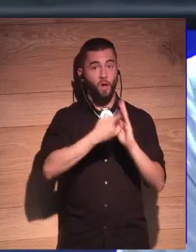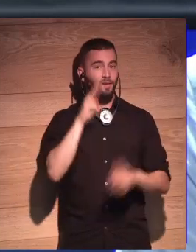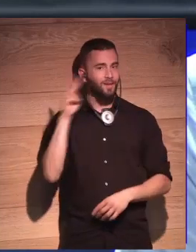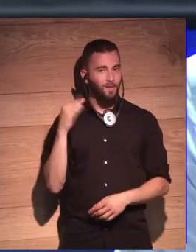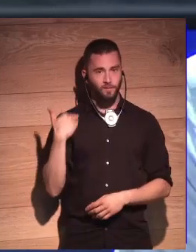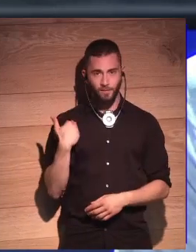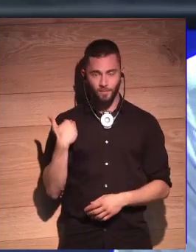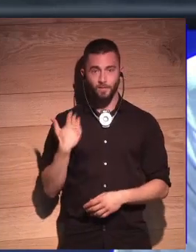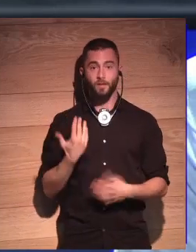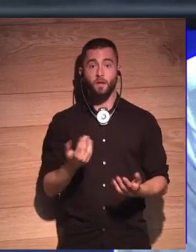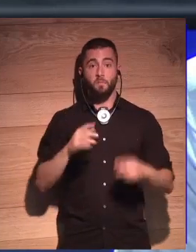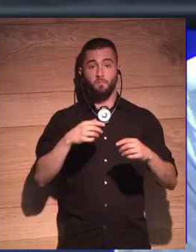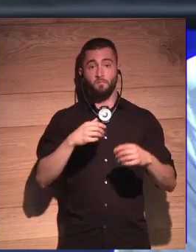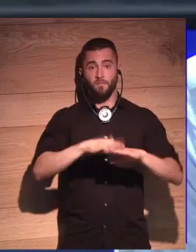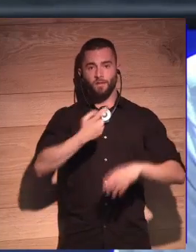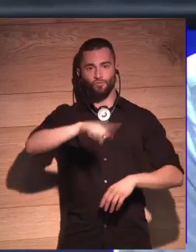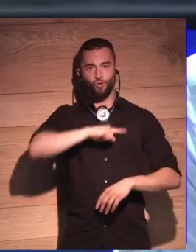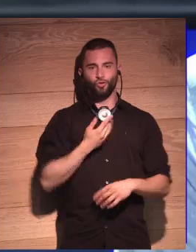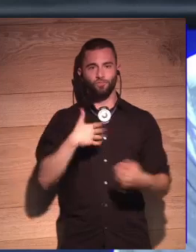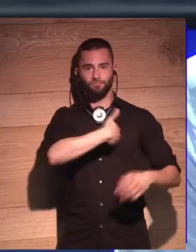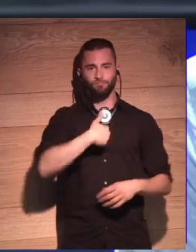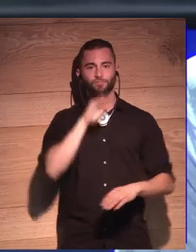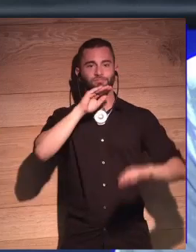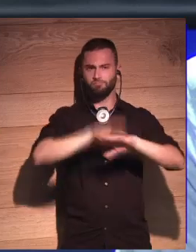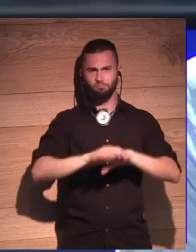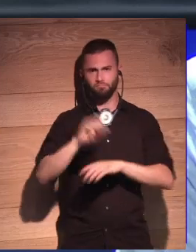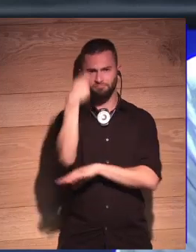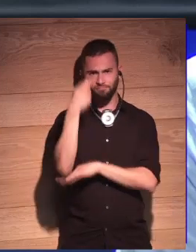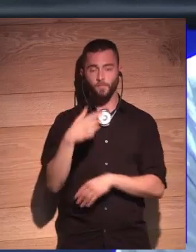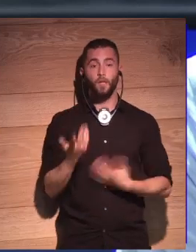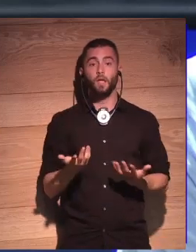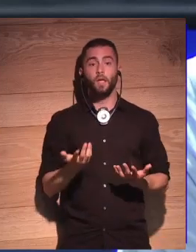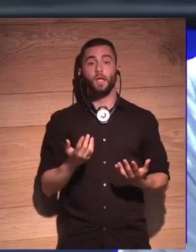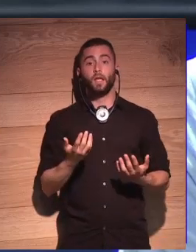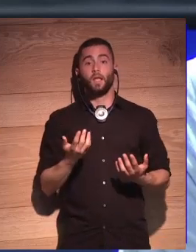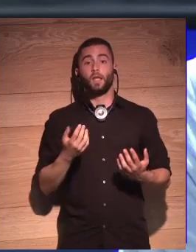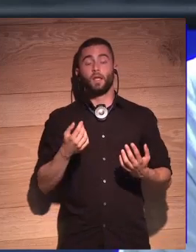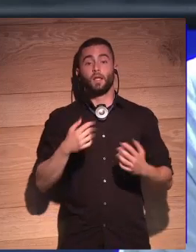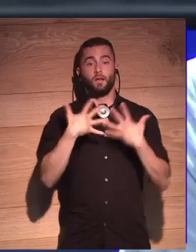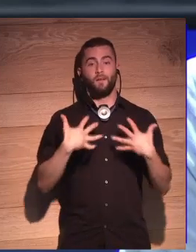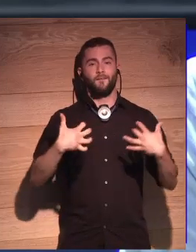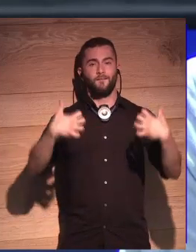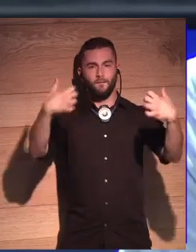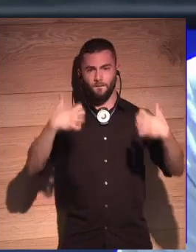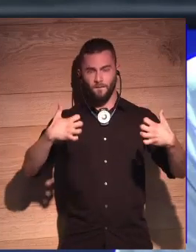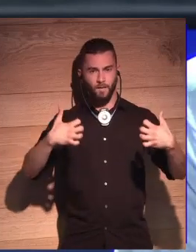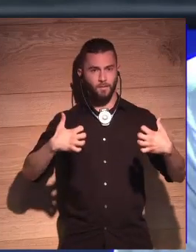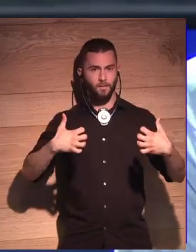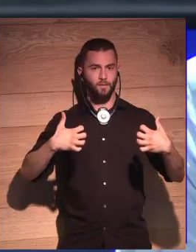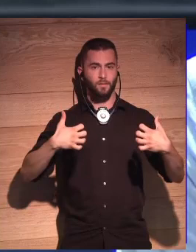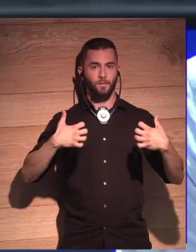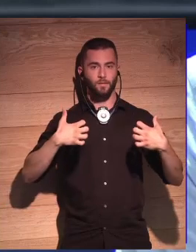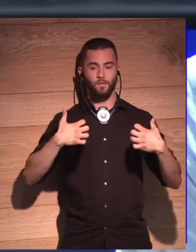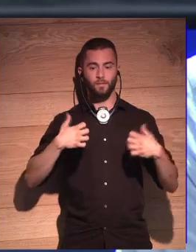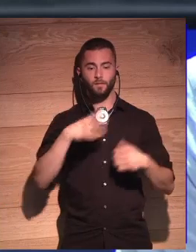children. So the project that we just saw in the video for us fulfills this goal to really